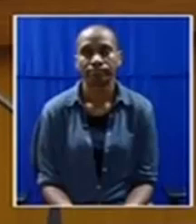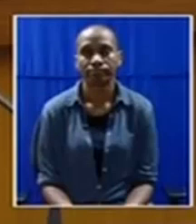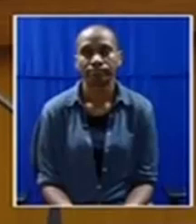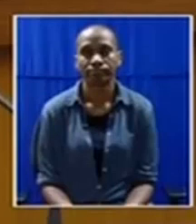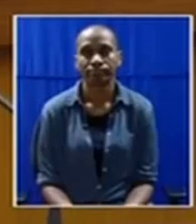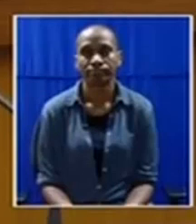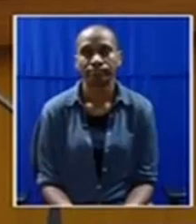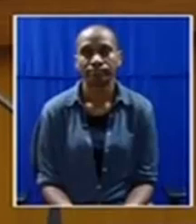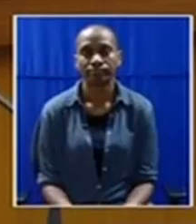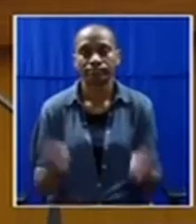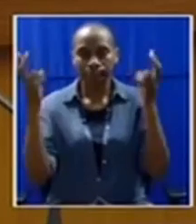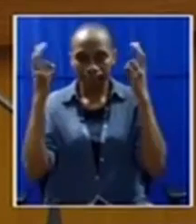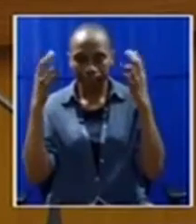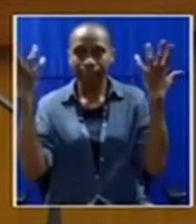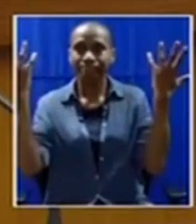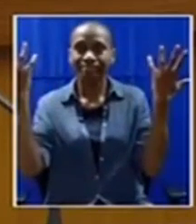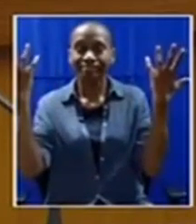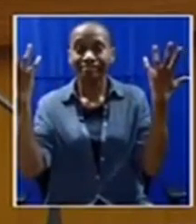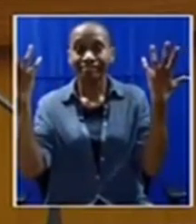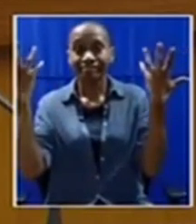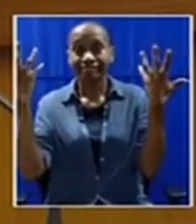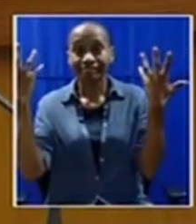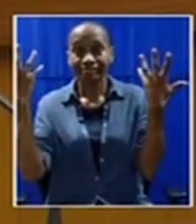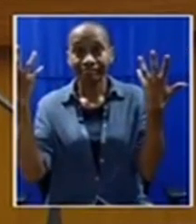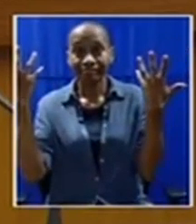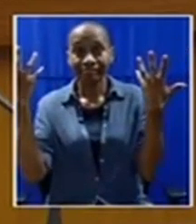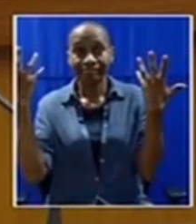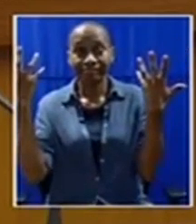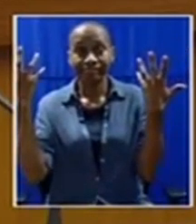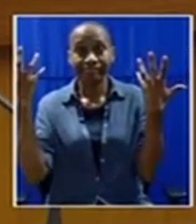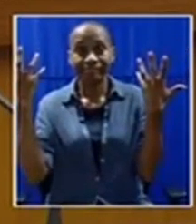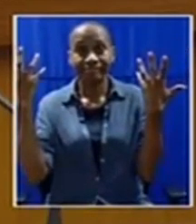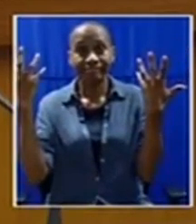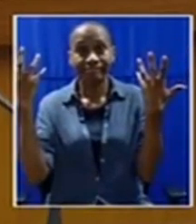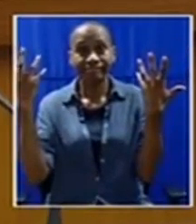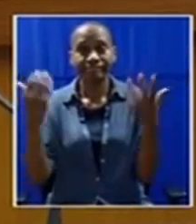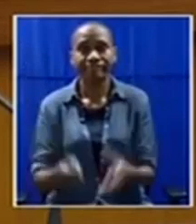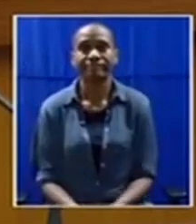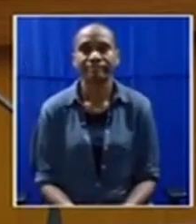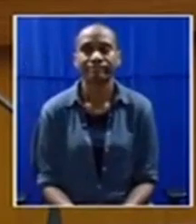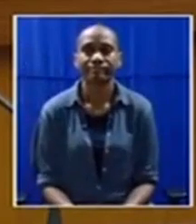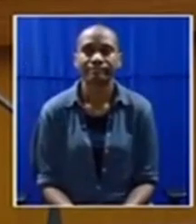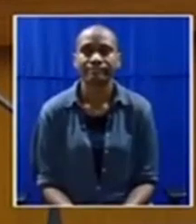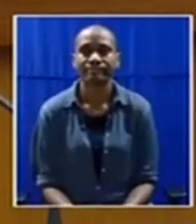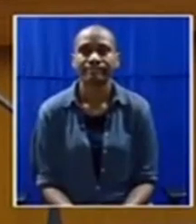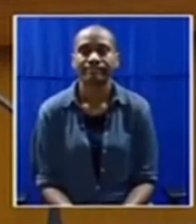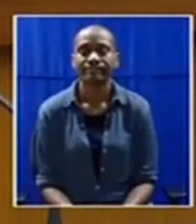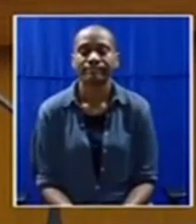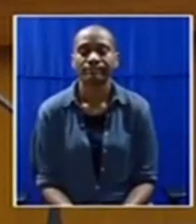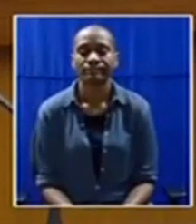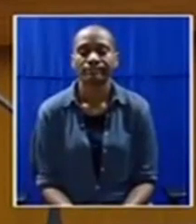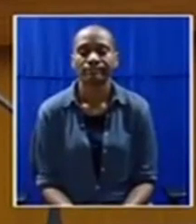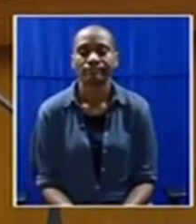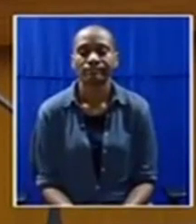Honorable members, we've had highs, we also have had lows. But the point is we